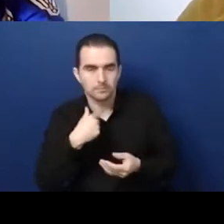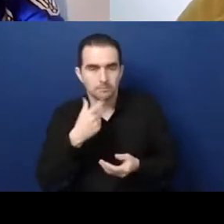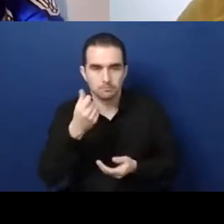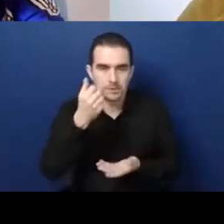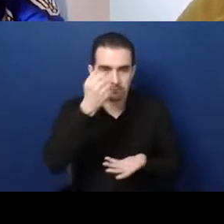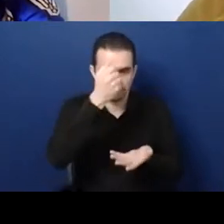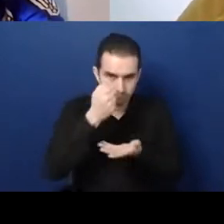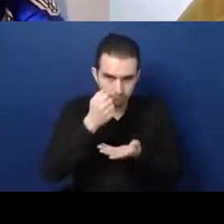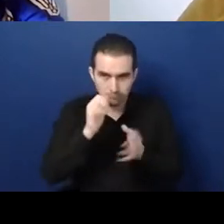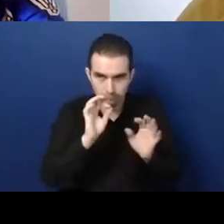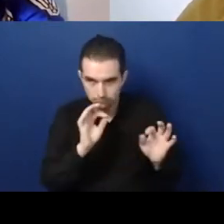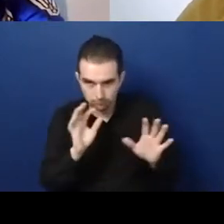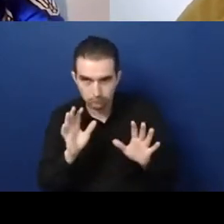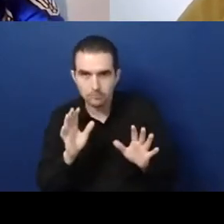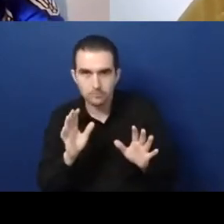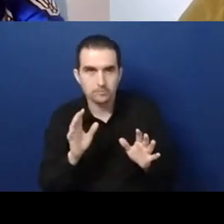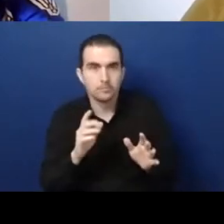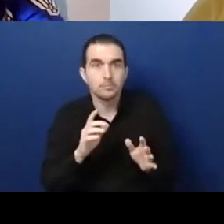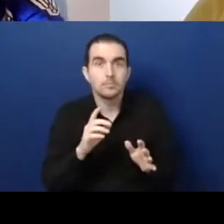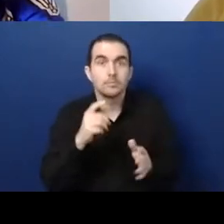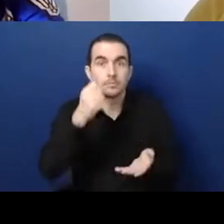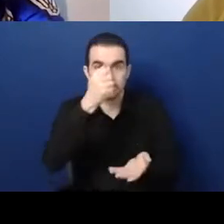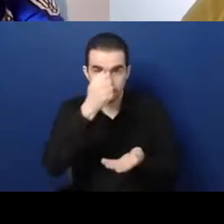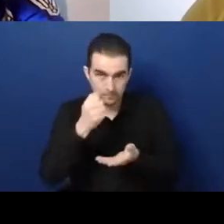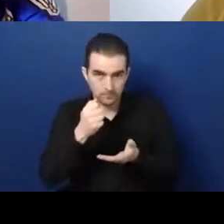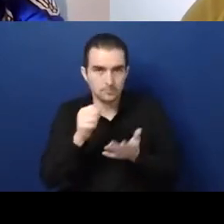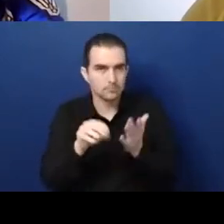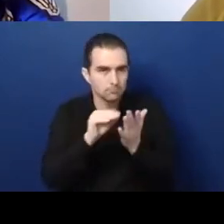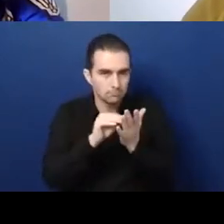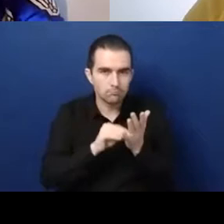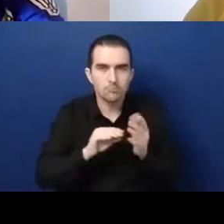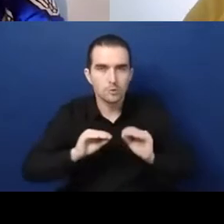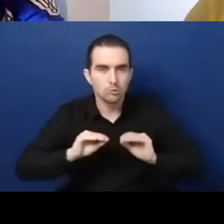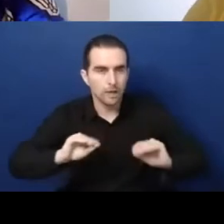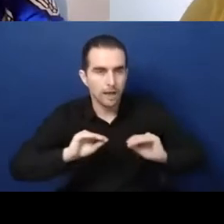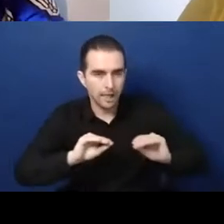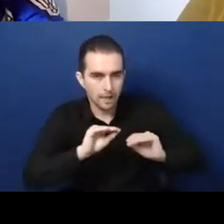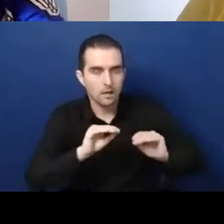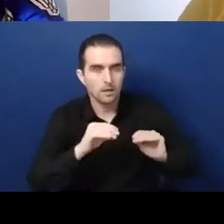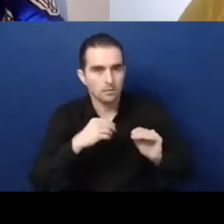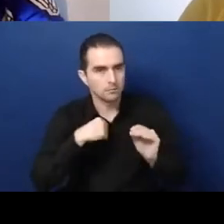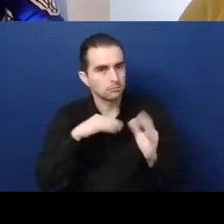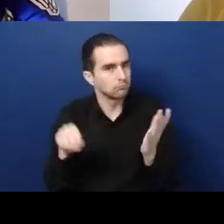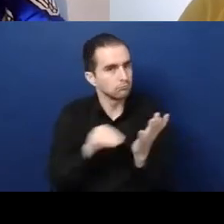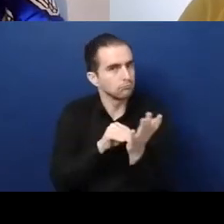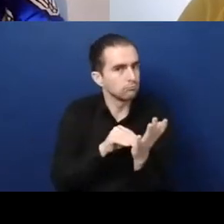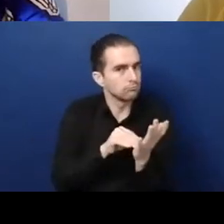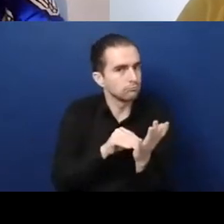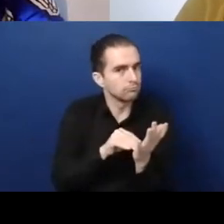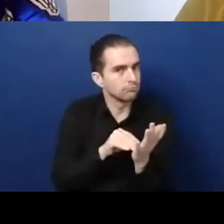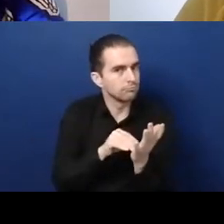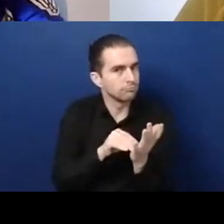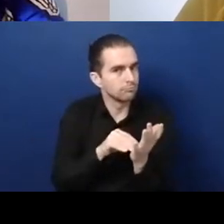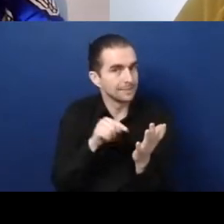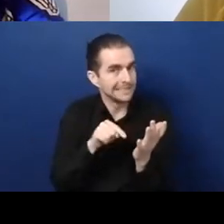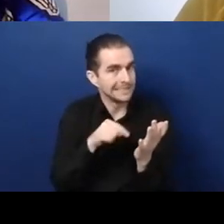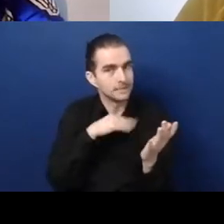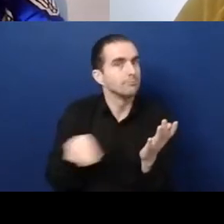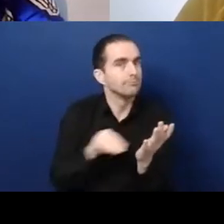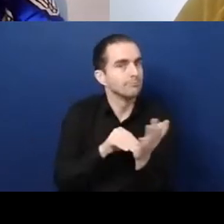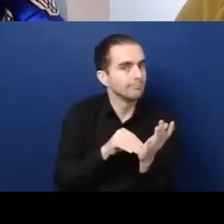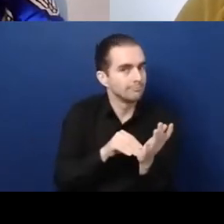on safeguarding, we can talk about it. It is very simple, actually. We have to talk more so that people hear more